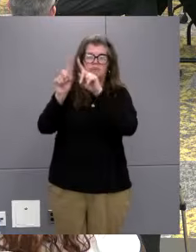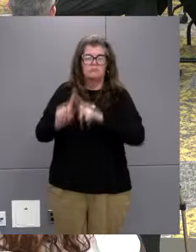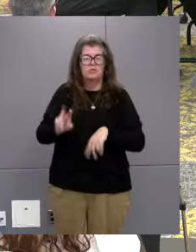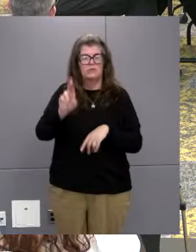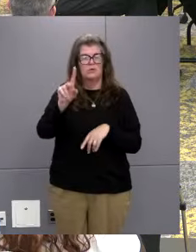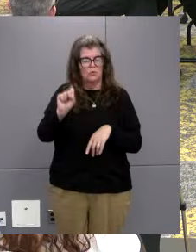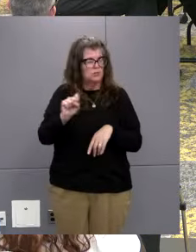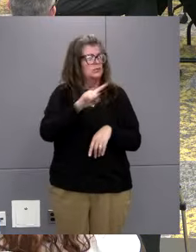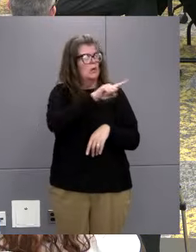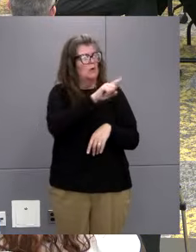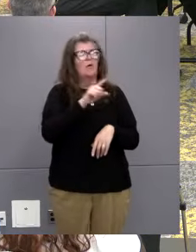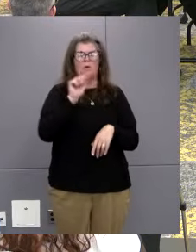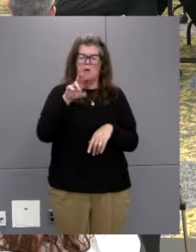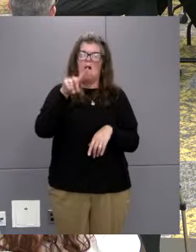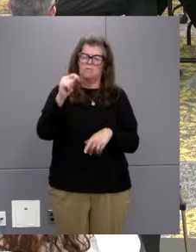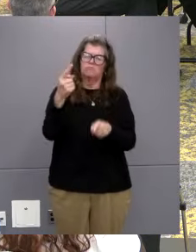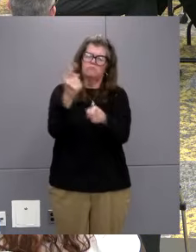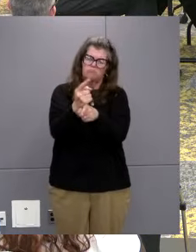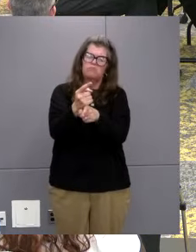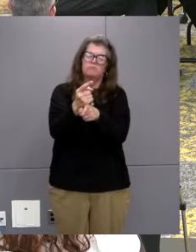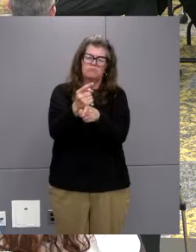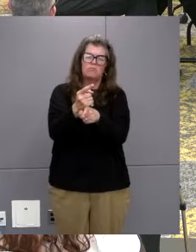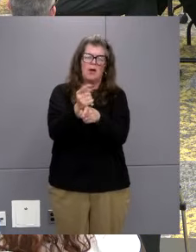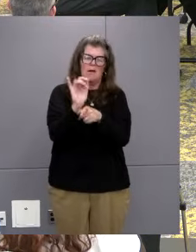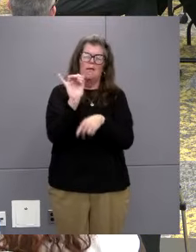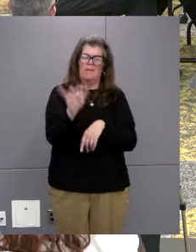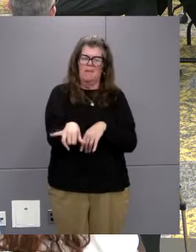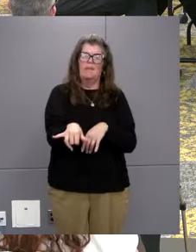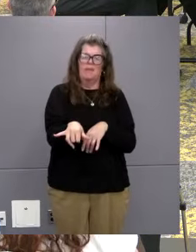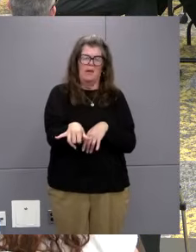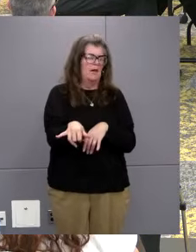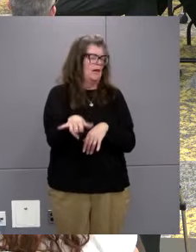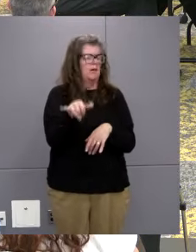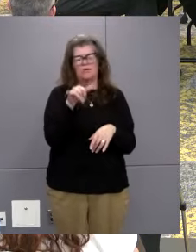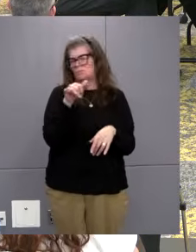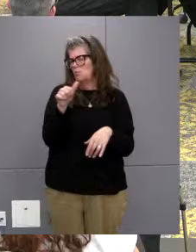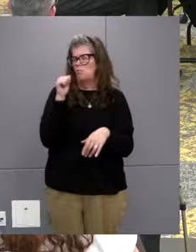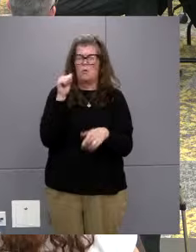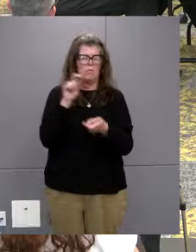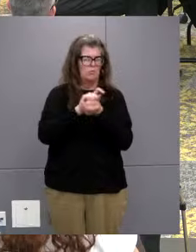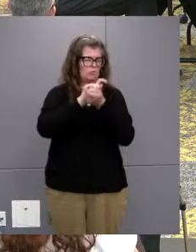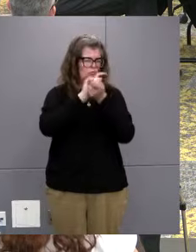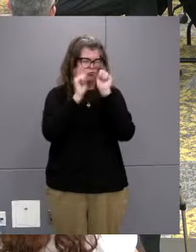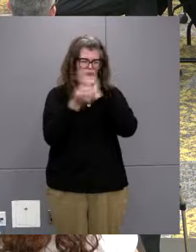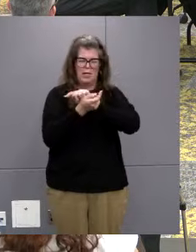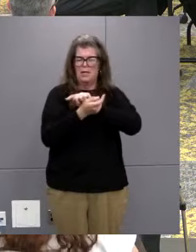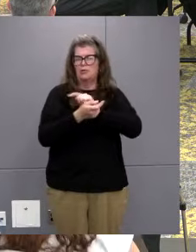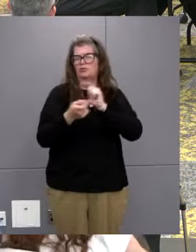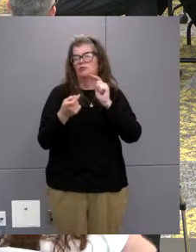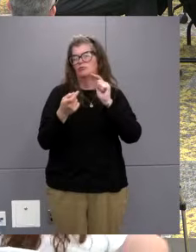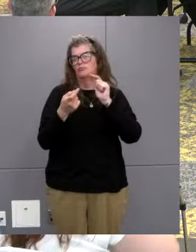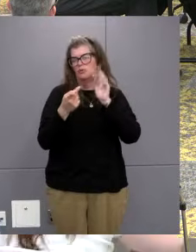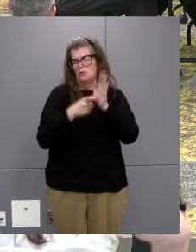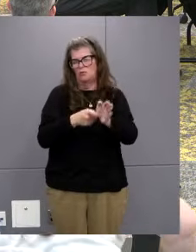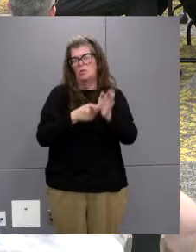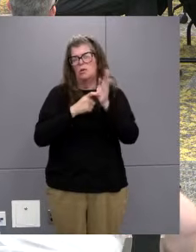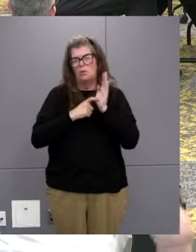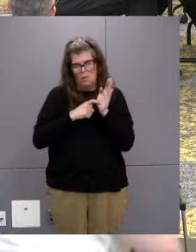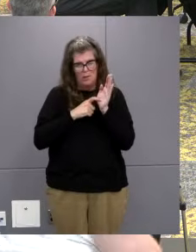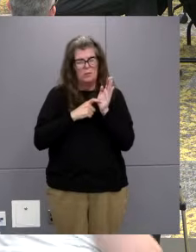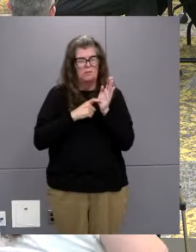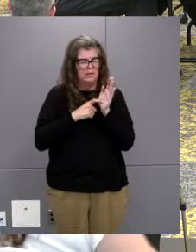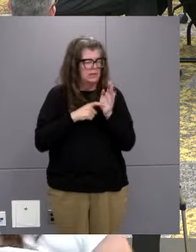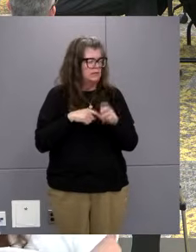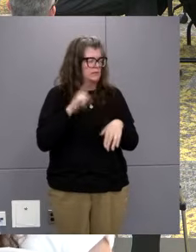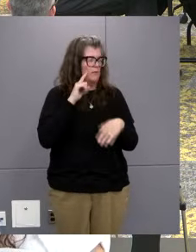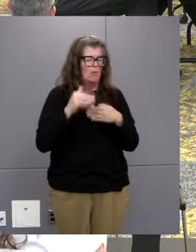Art is absolutely correct about that. It wouldn't change the obligation to recuse oneself if it should apply. That's